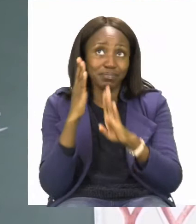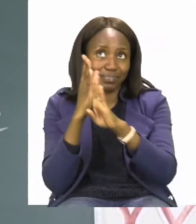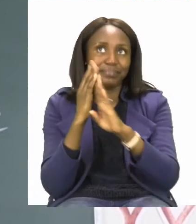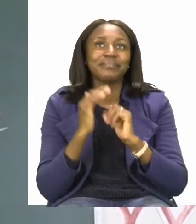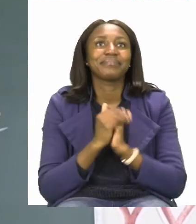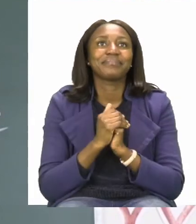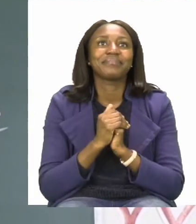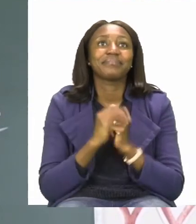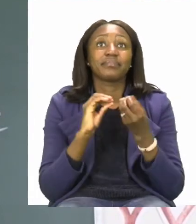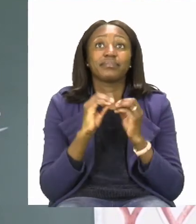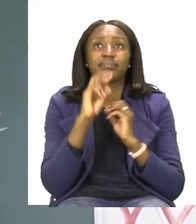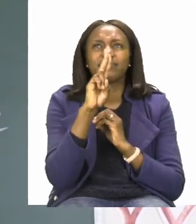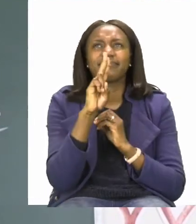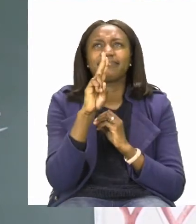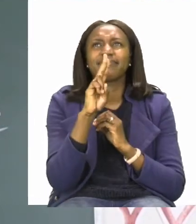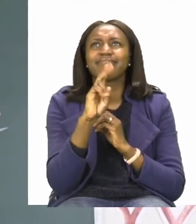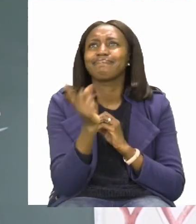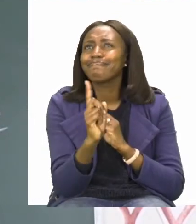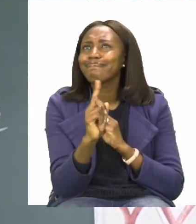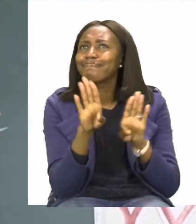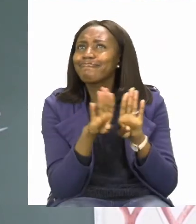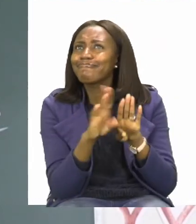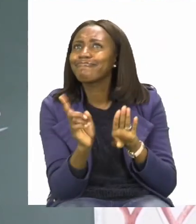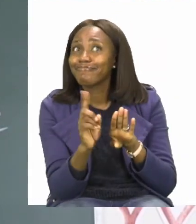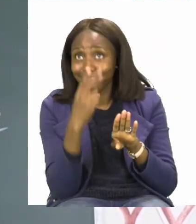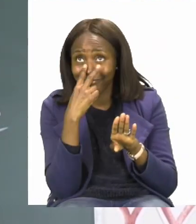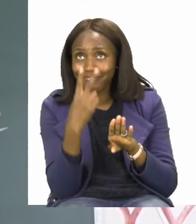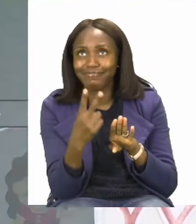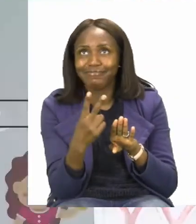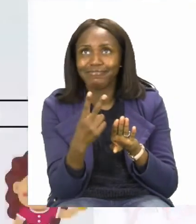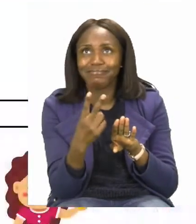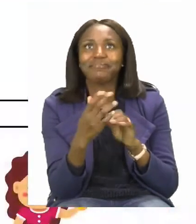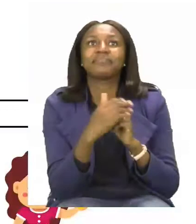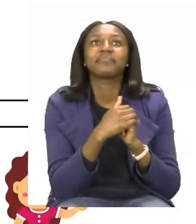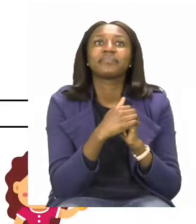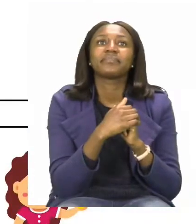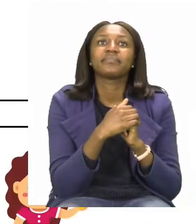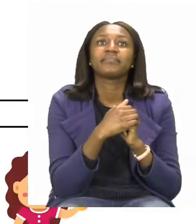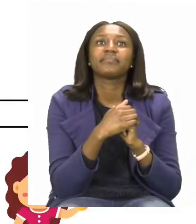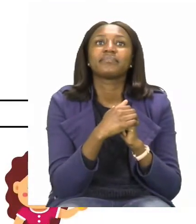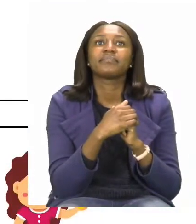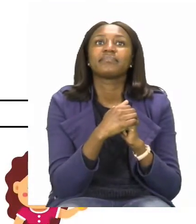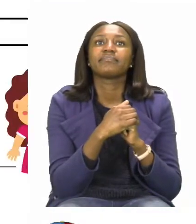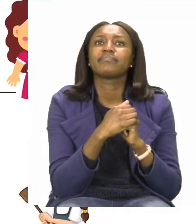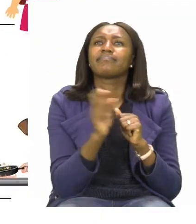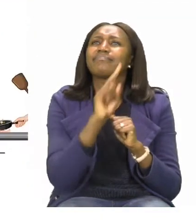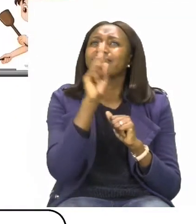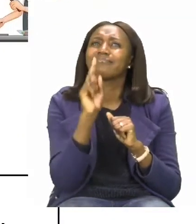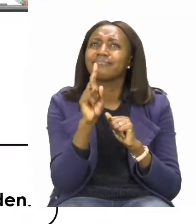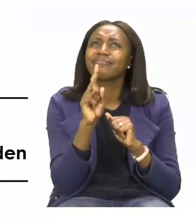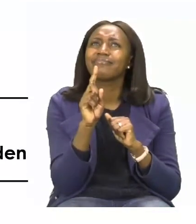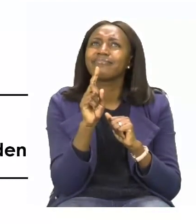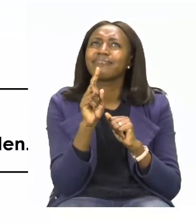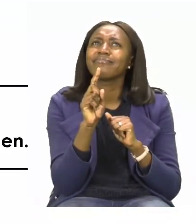number 2 is asking us to do something else. So let's take a look at what we need to do. Number 2 is now saying